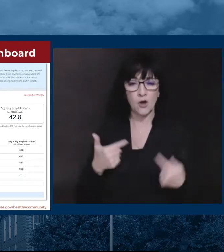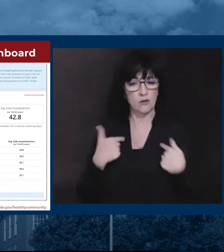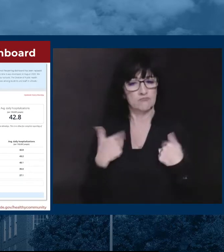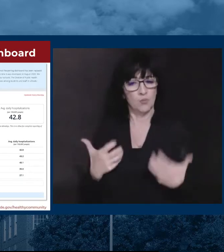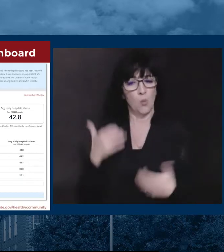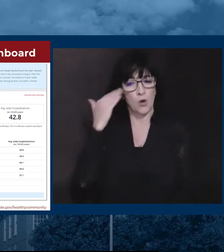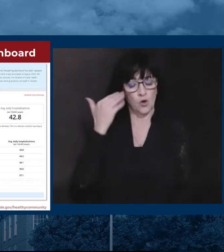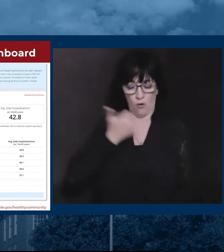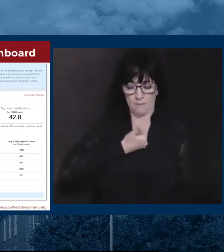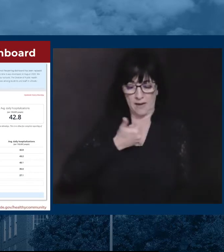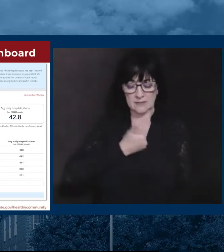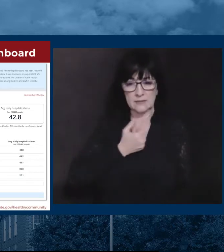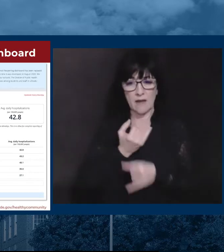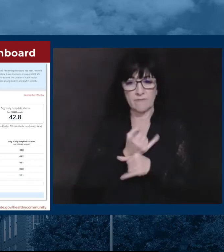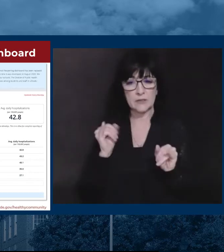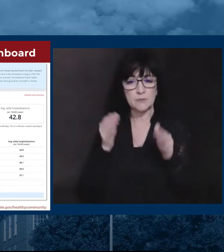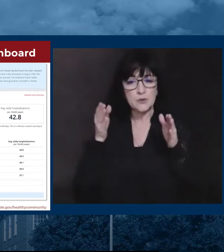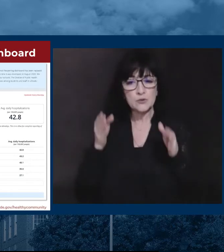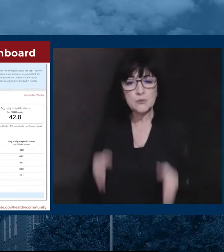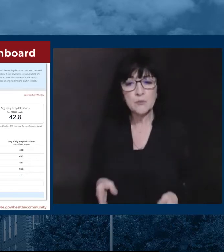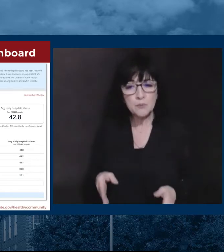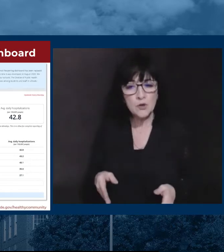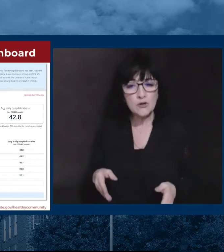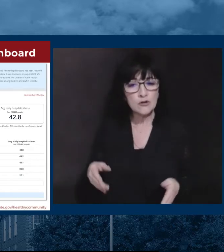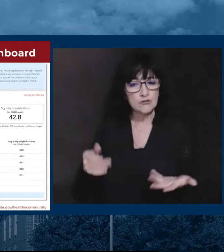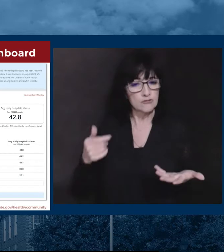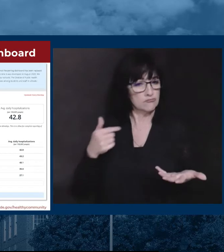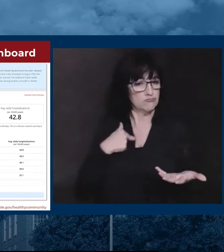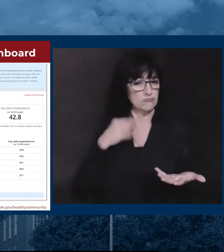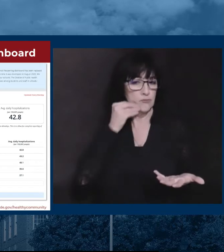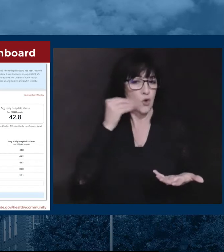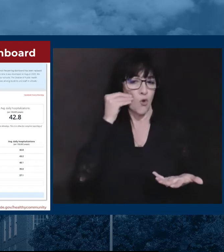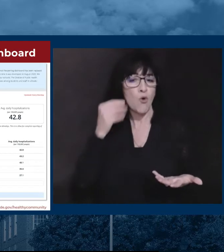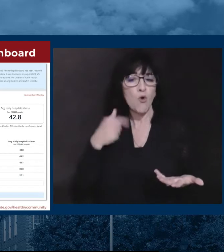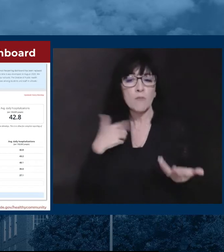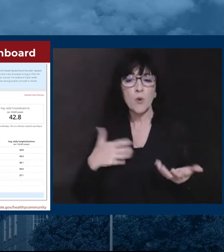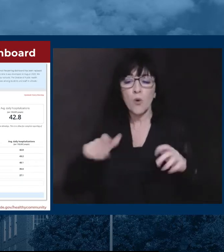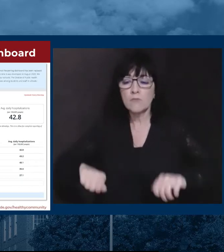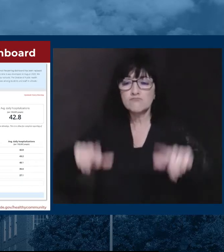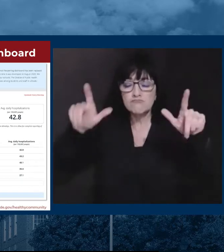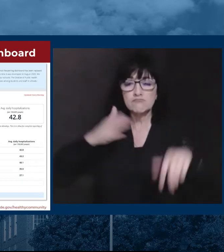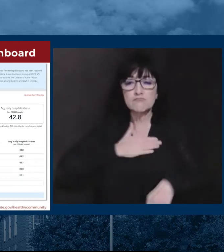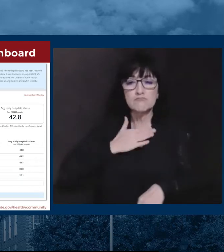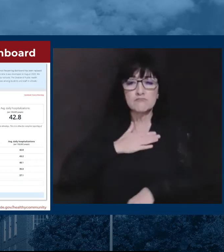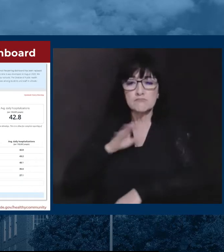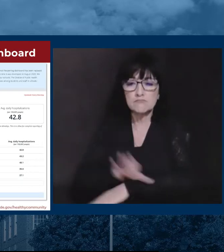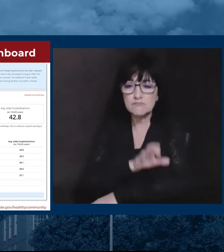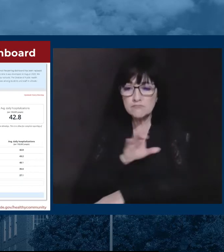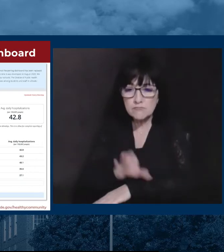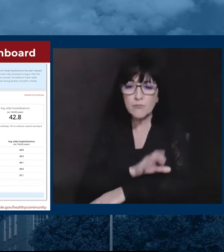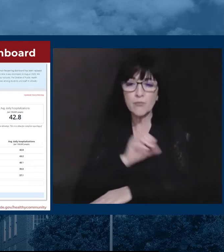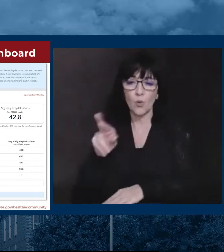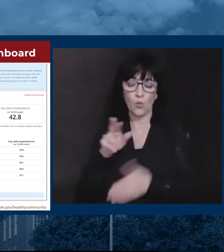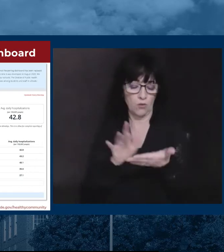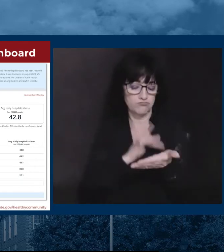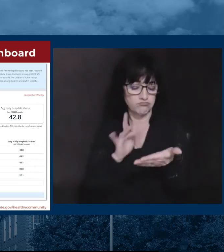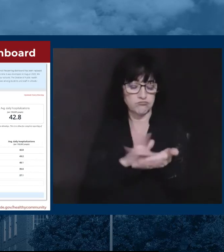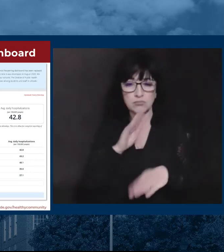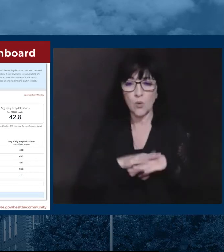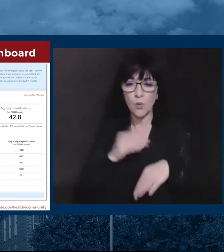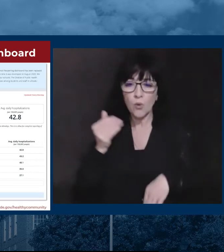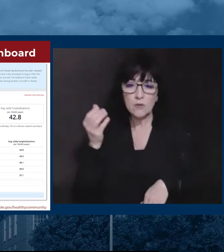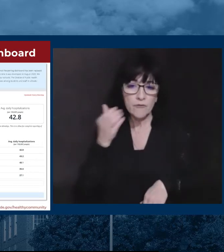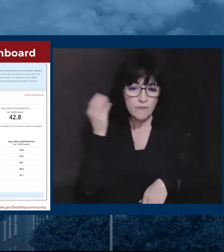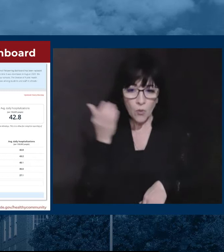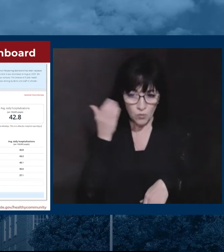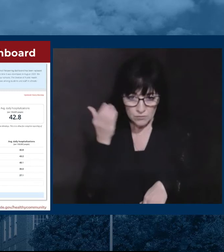that Kent County has still the lowest testing rates, and Sussex County had the highest increase in cases this past